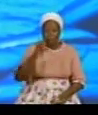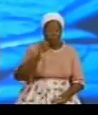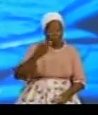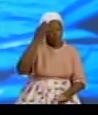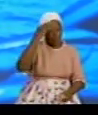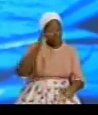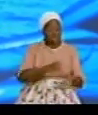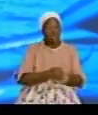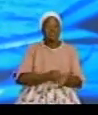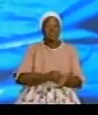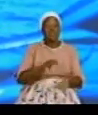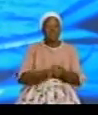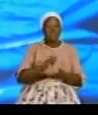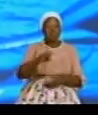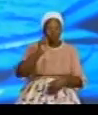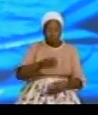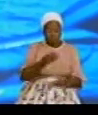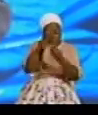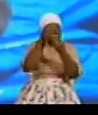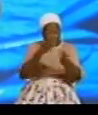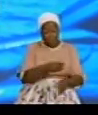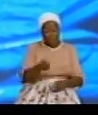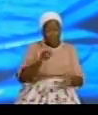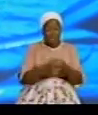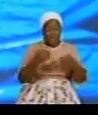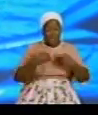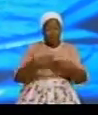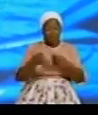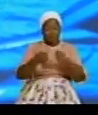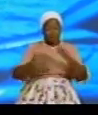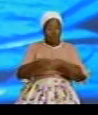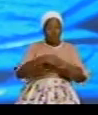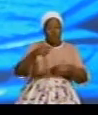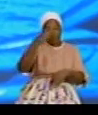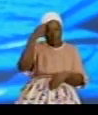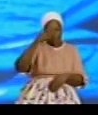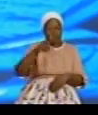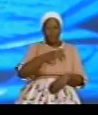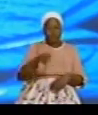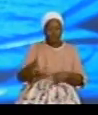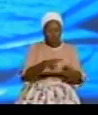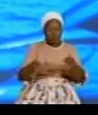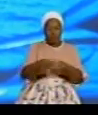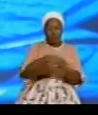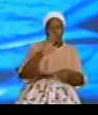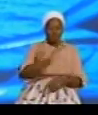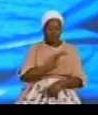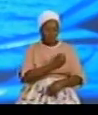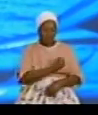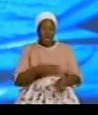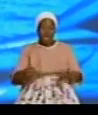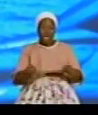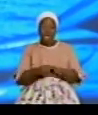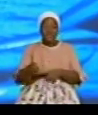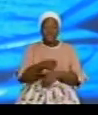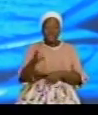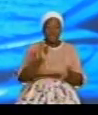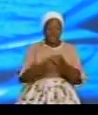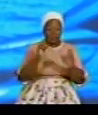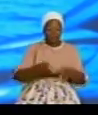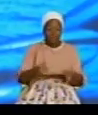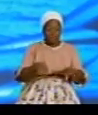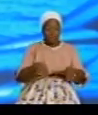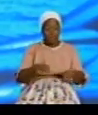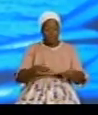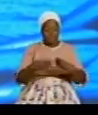you and submit yourselves, for they watch over your souls as they that must give